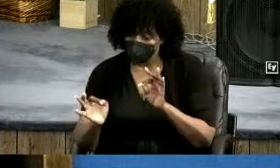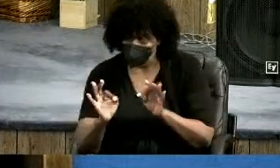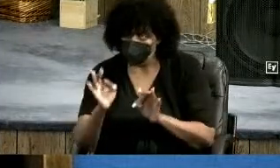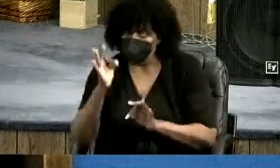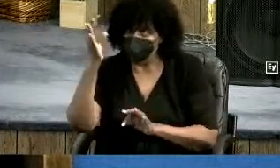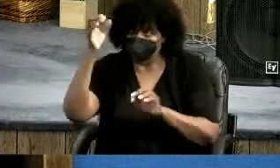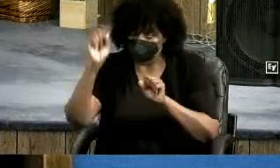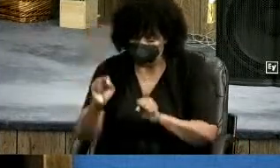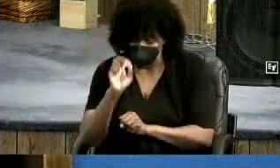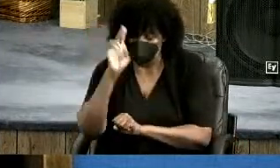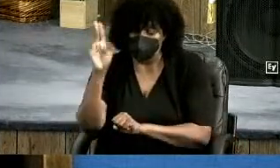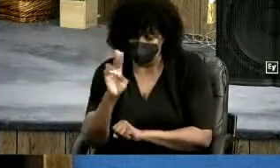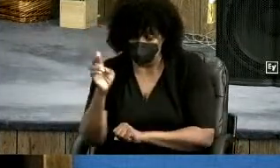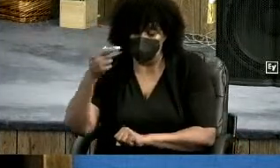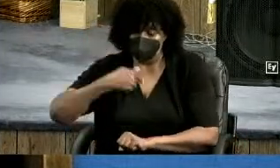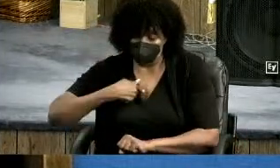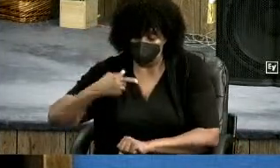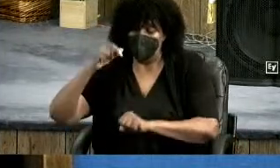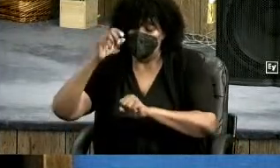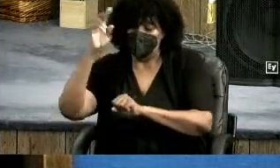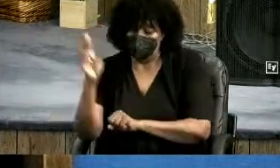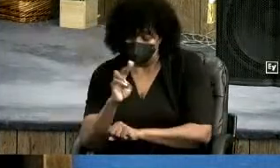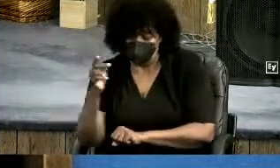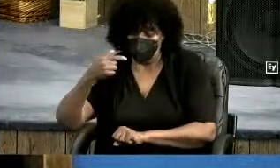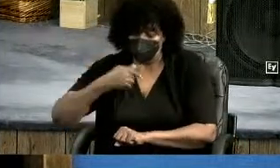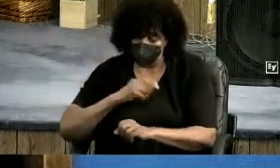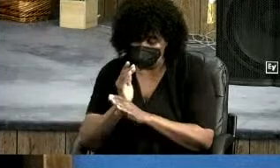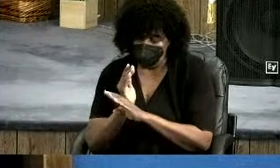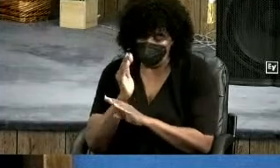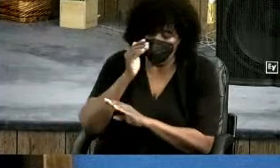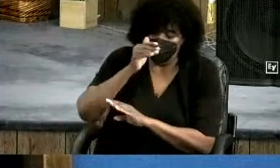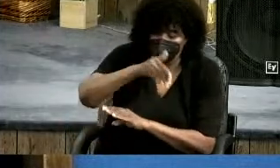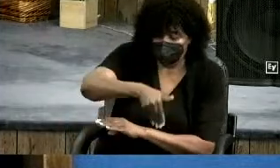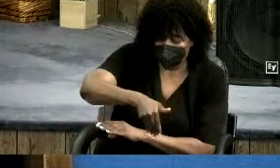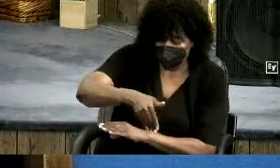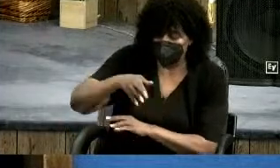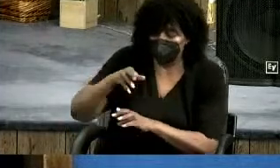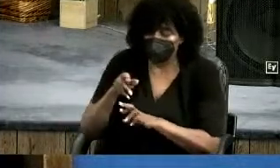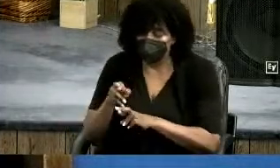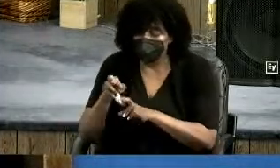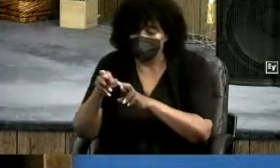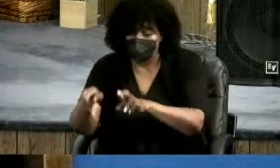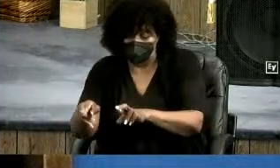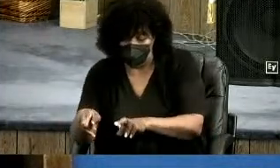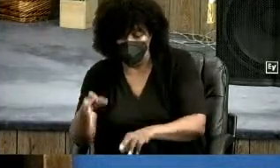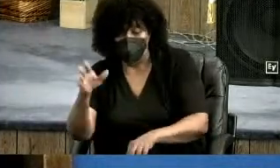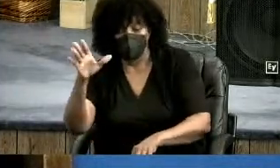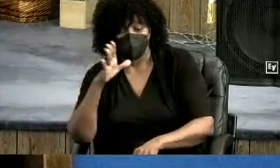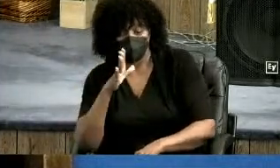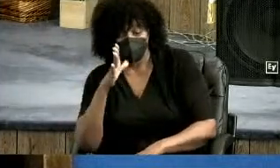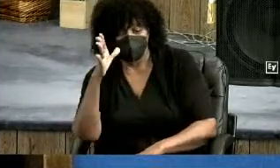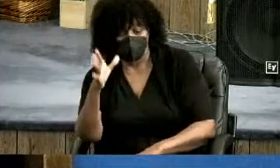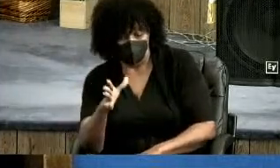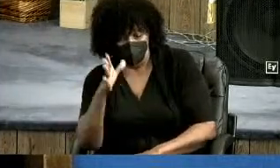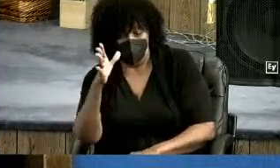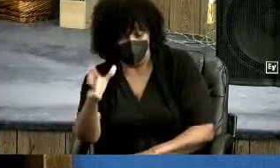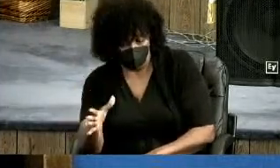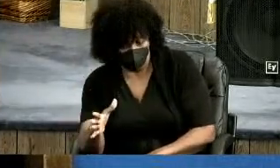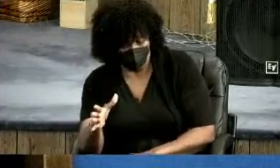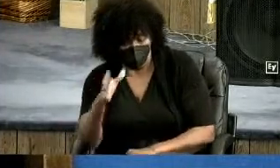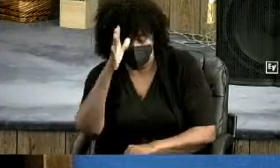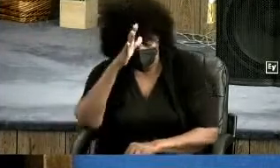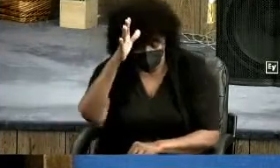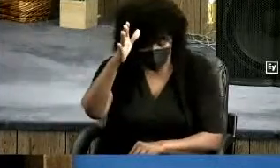anything, use me on the other side of a river. There are grandparents taking care of